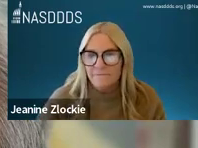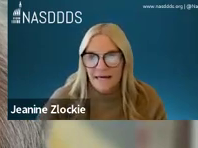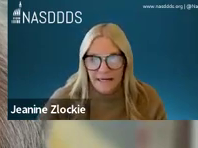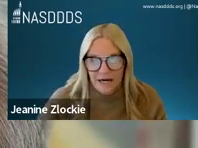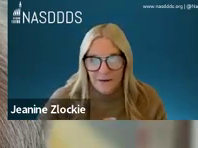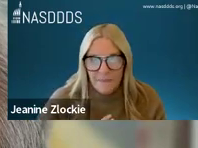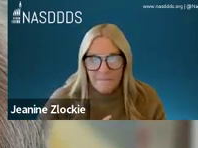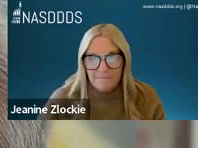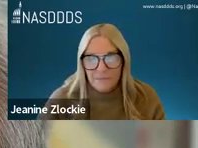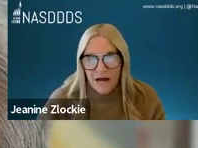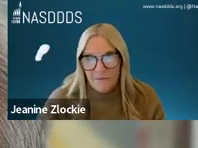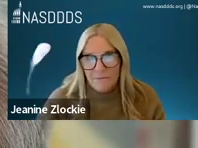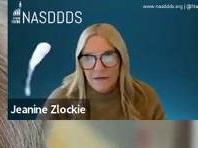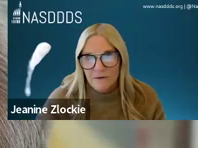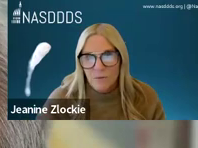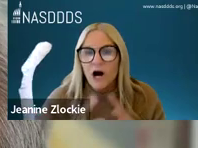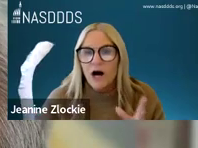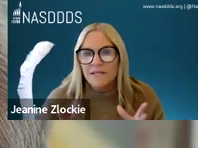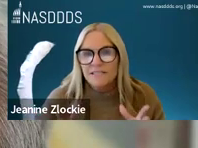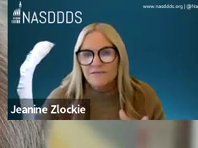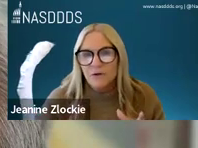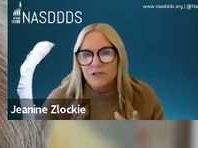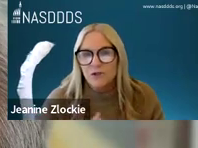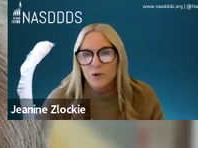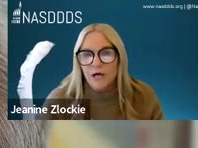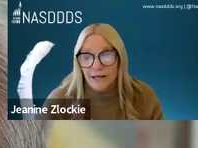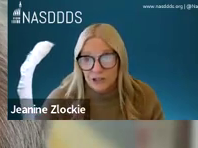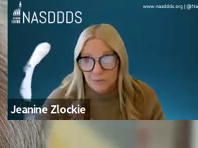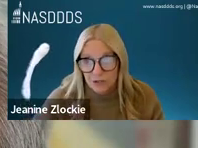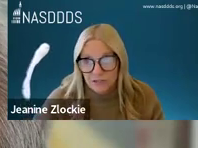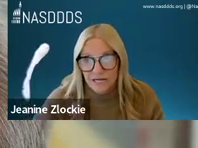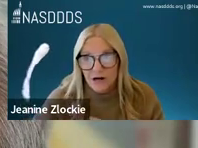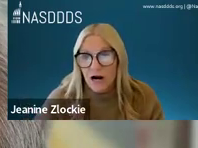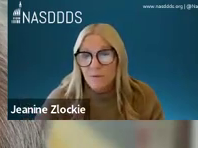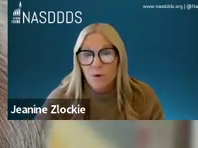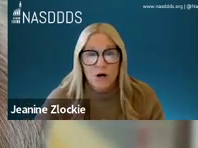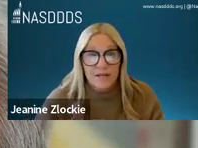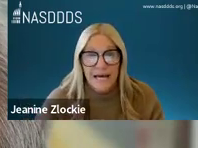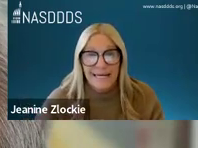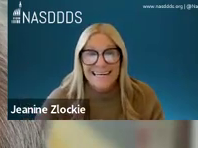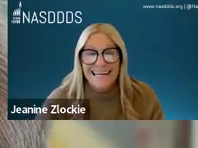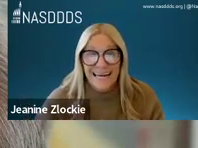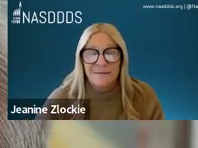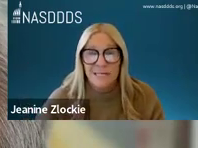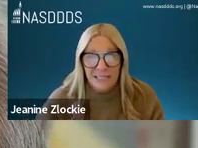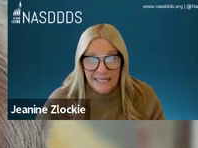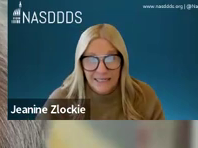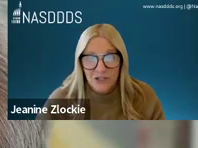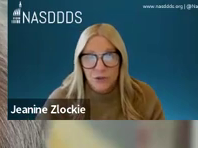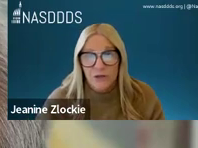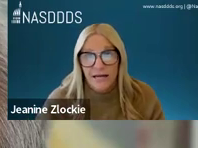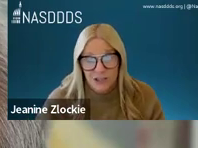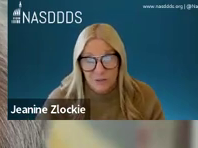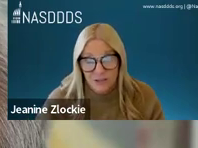also have Medicare. We call these folks dual eligibles. There are more than 9